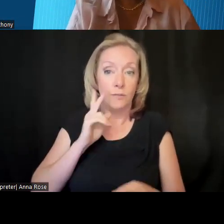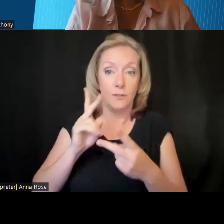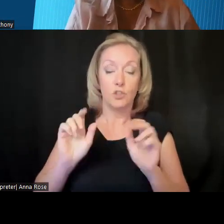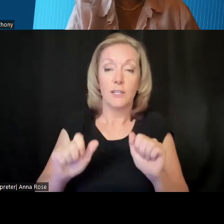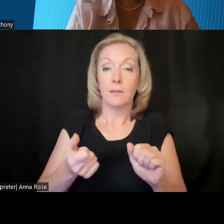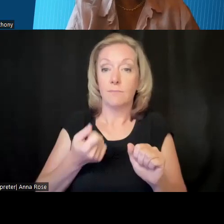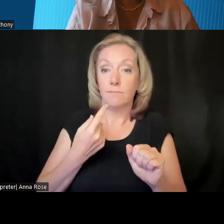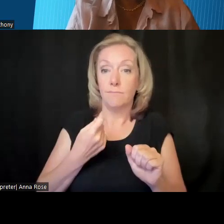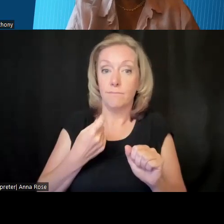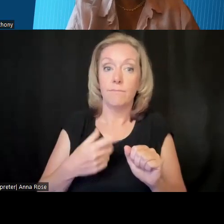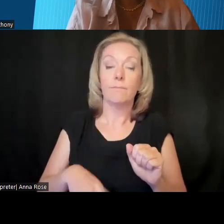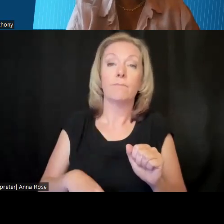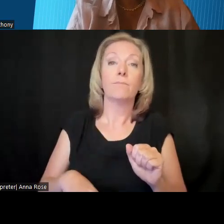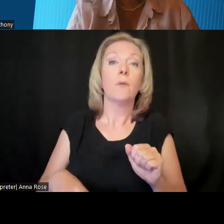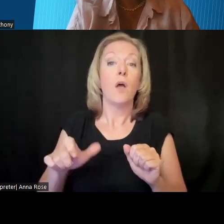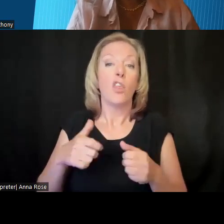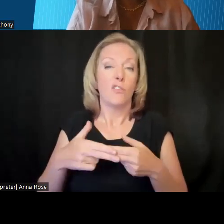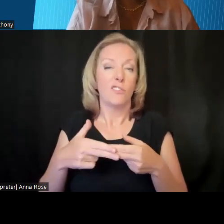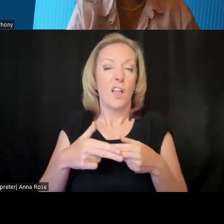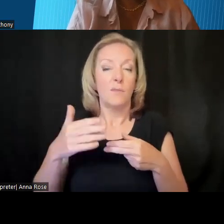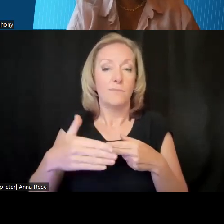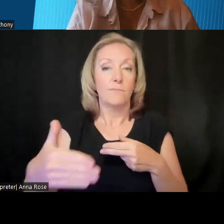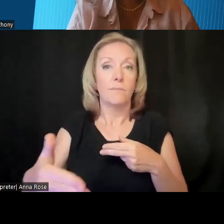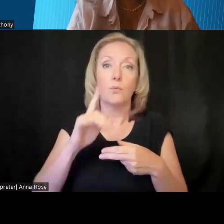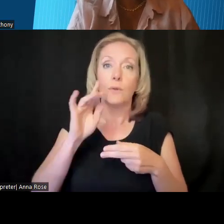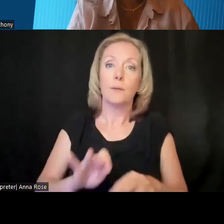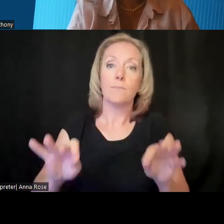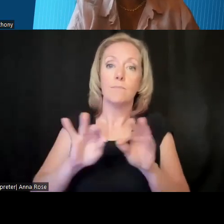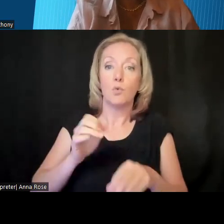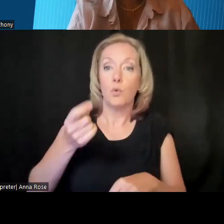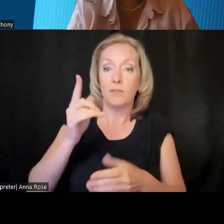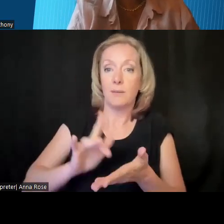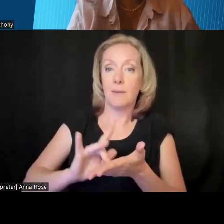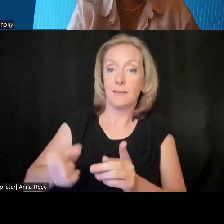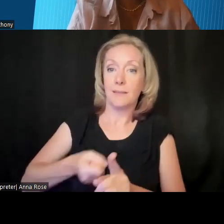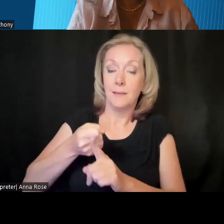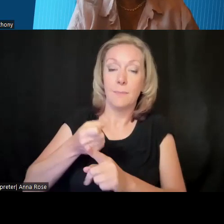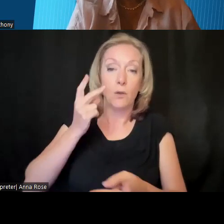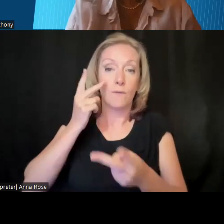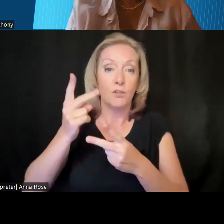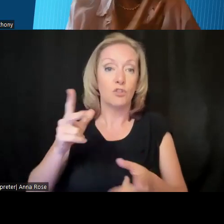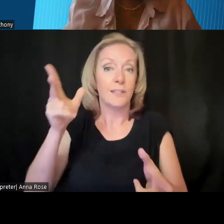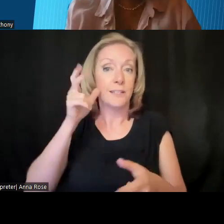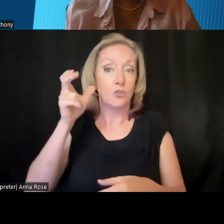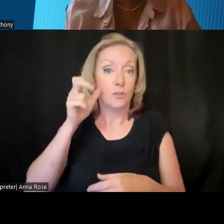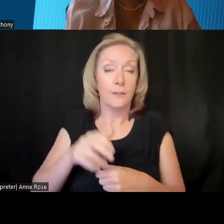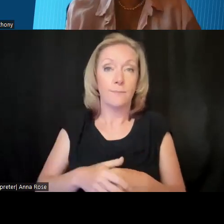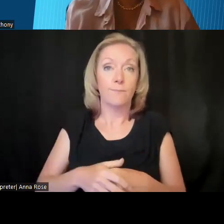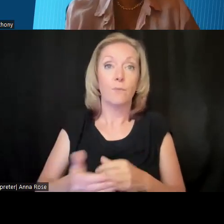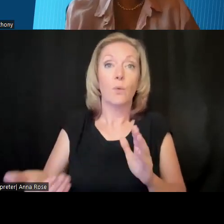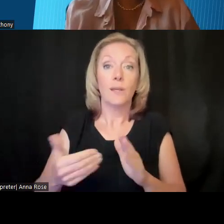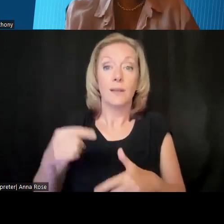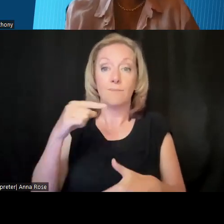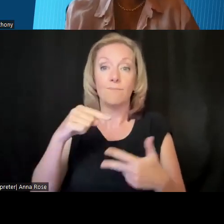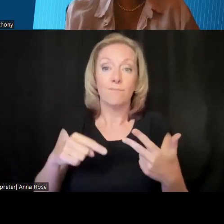later that talks about just really understanding the medicine's effects on vision and hearing. So these again are some